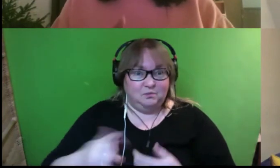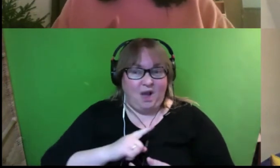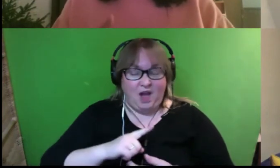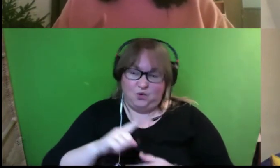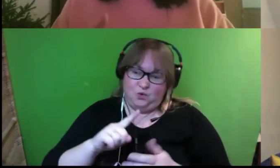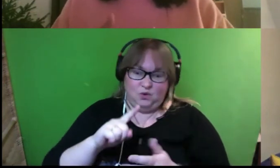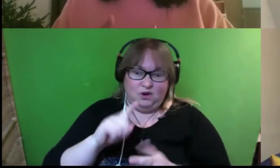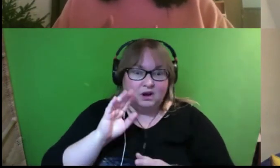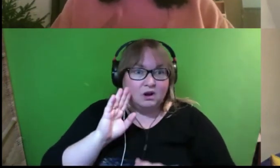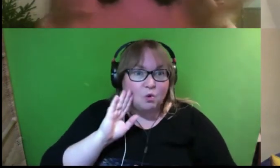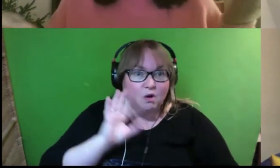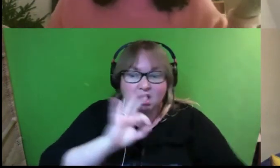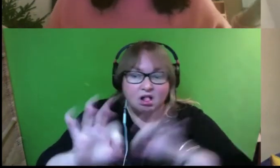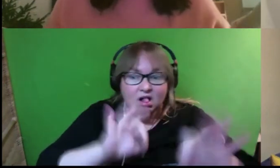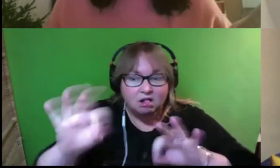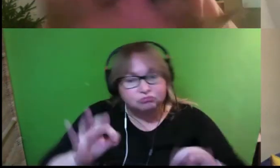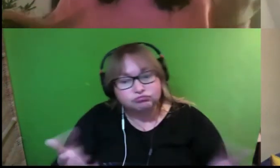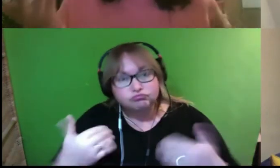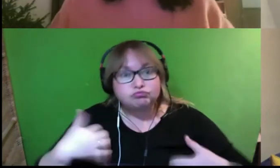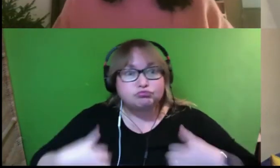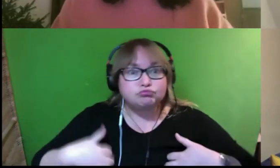what's been great is that, so we didn't get the